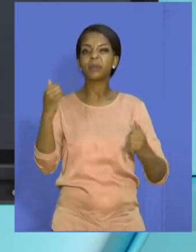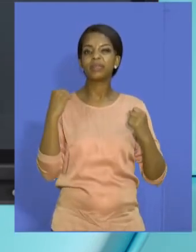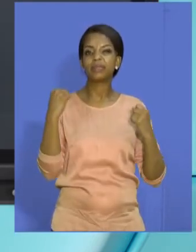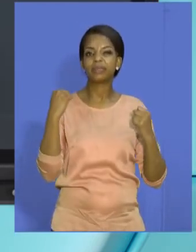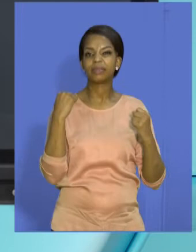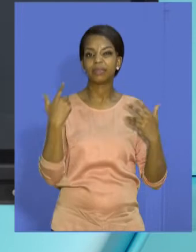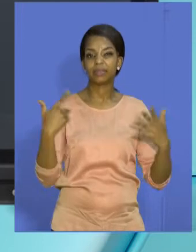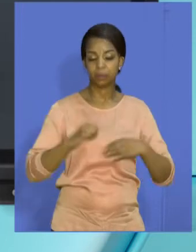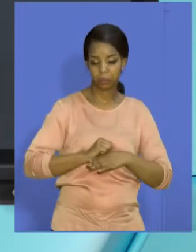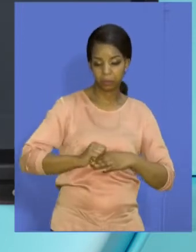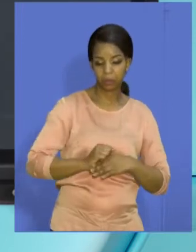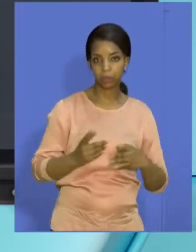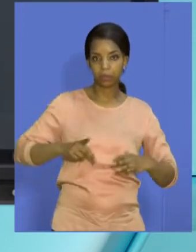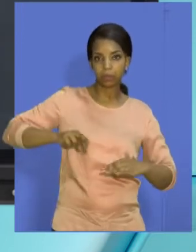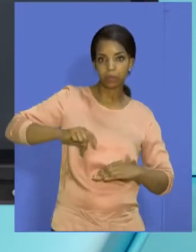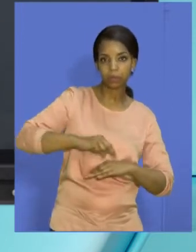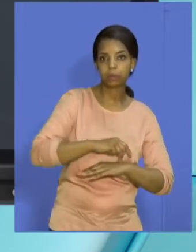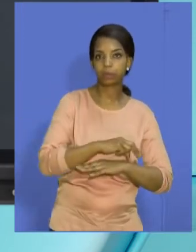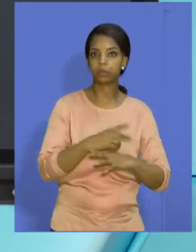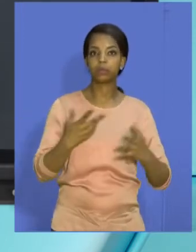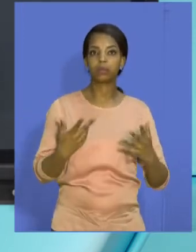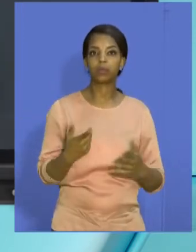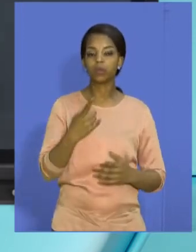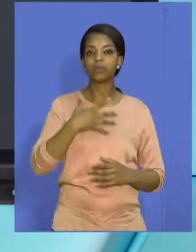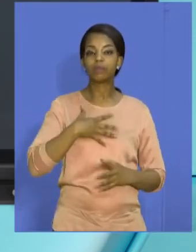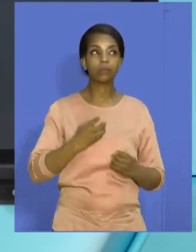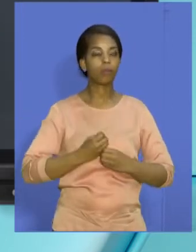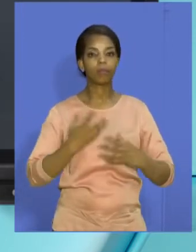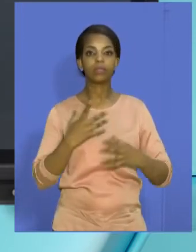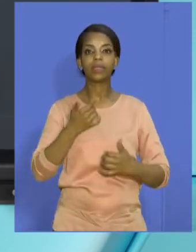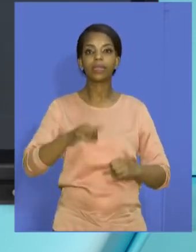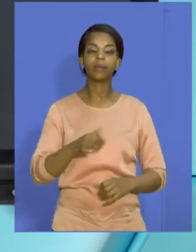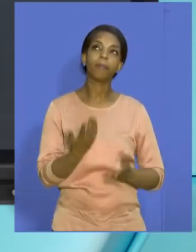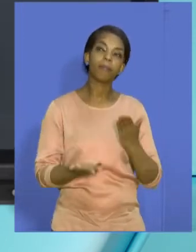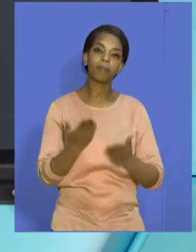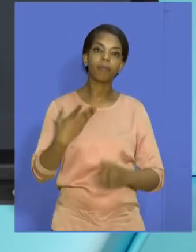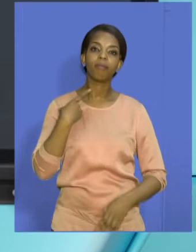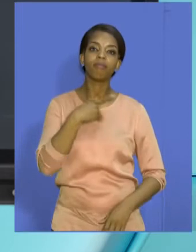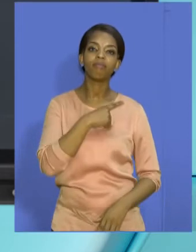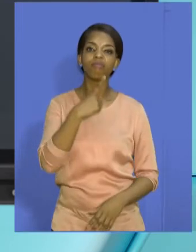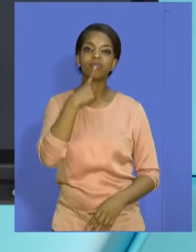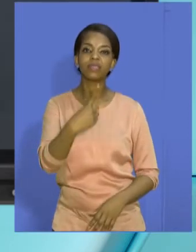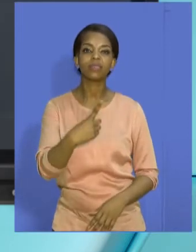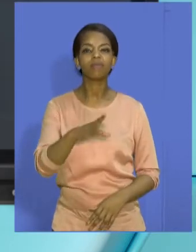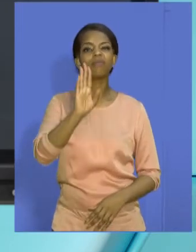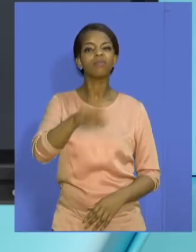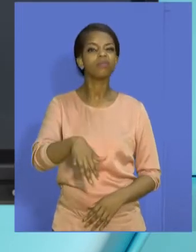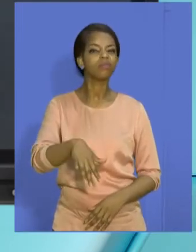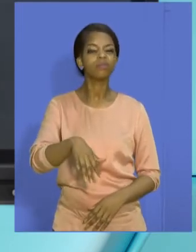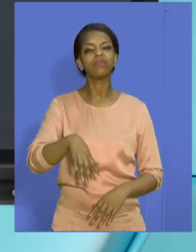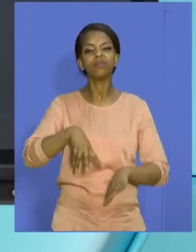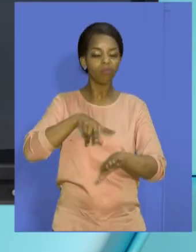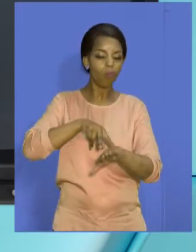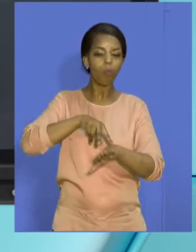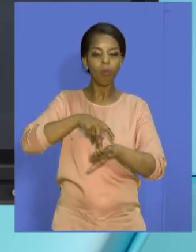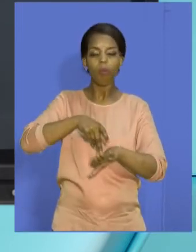people don't have time, or it's just too much for them. So they then say to you, no, just walk, right? But in your